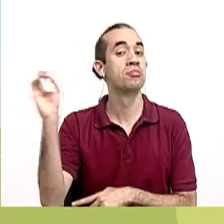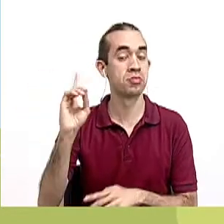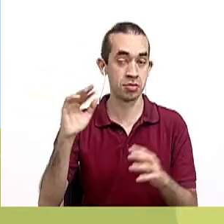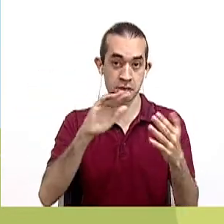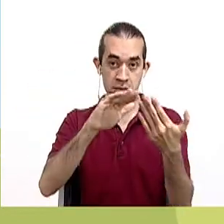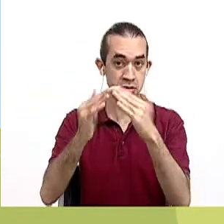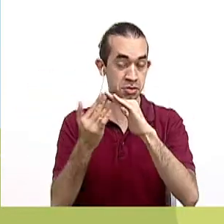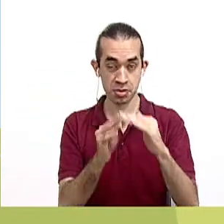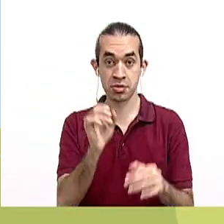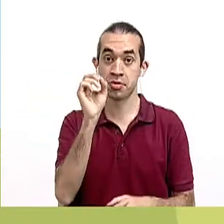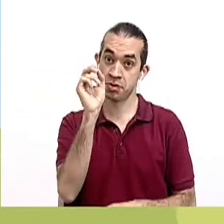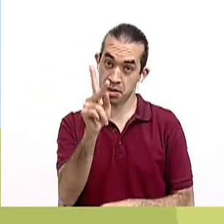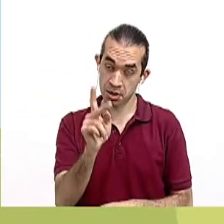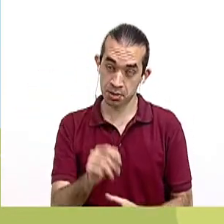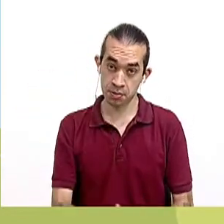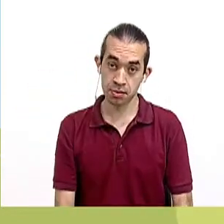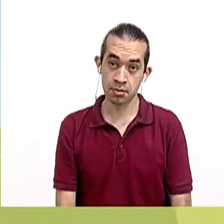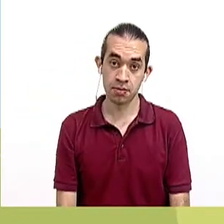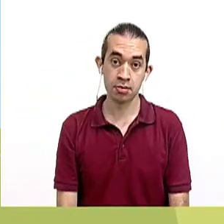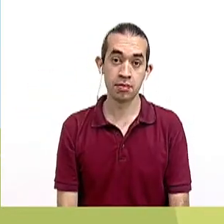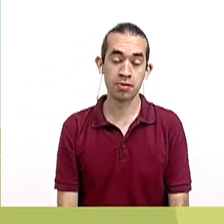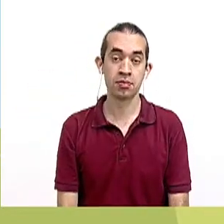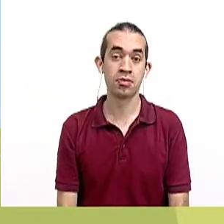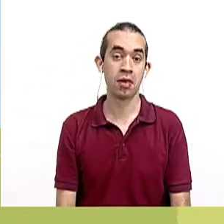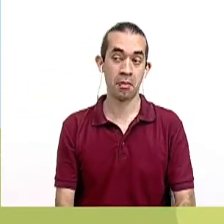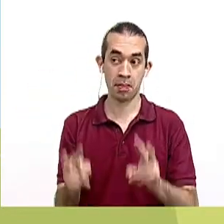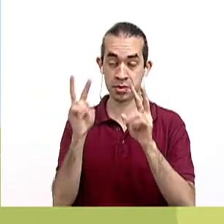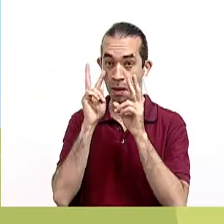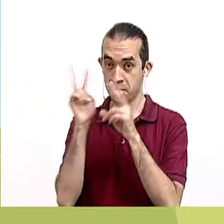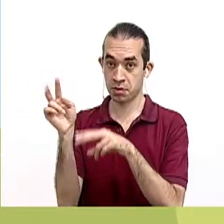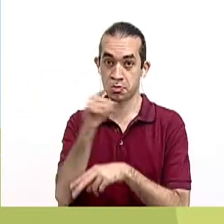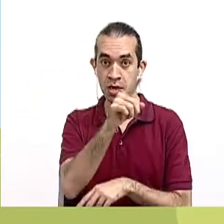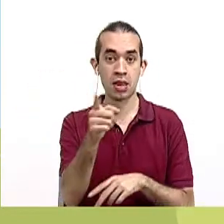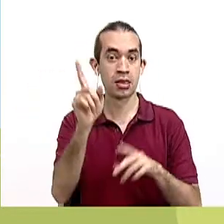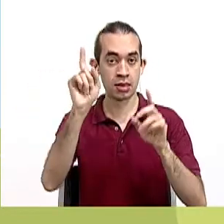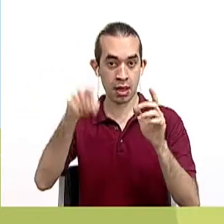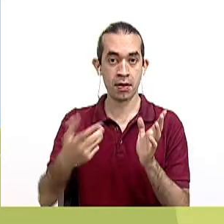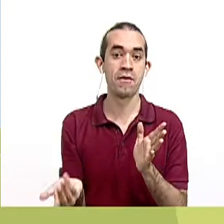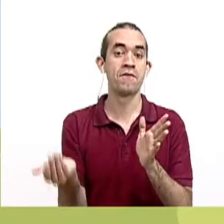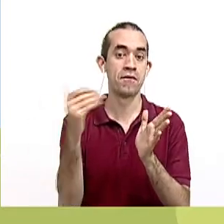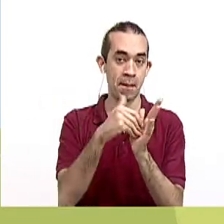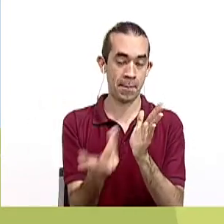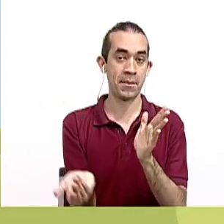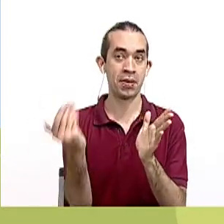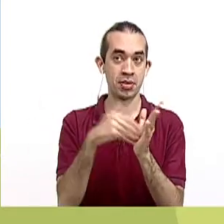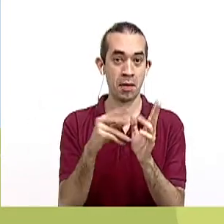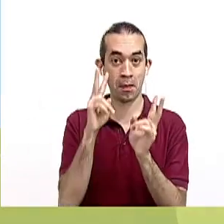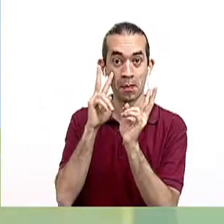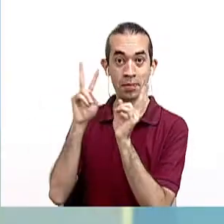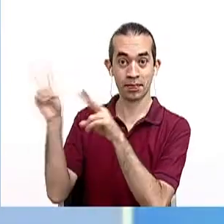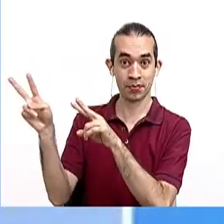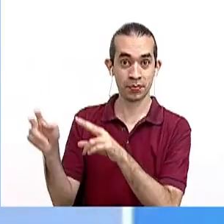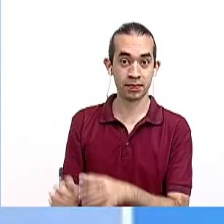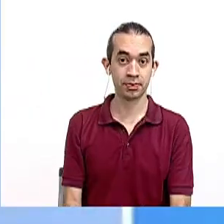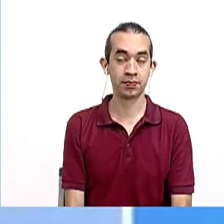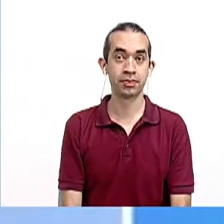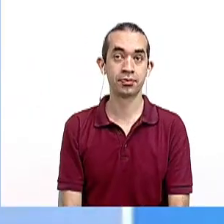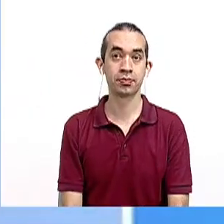town, okay? So we are going to look, and you have to repeat after me. Let's watch.